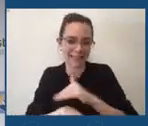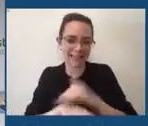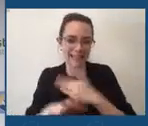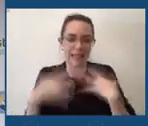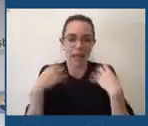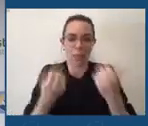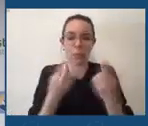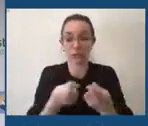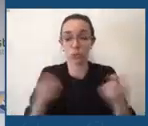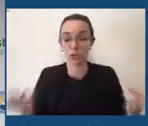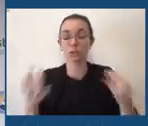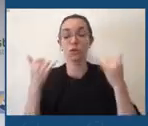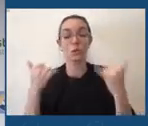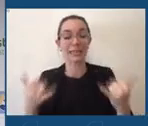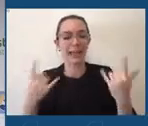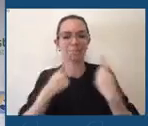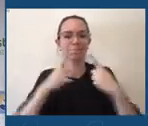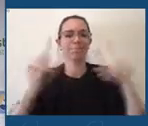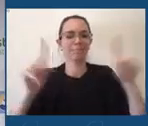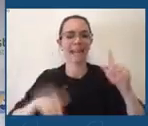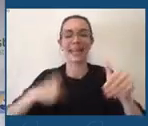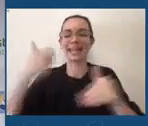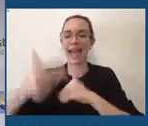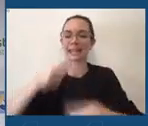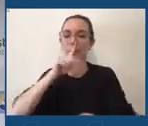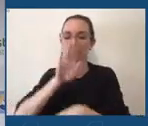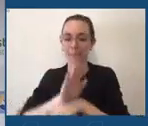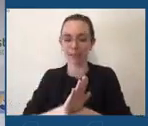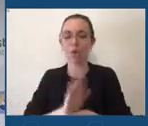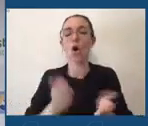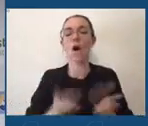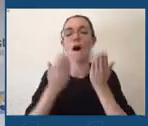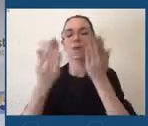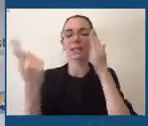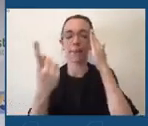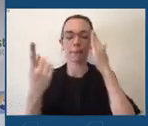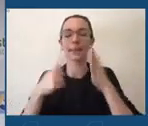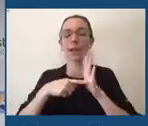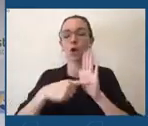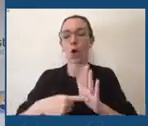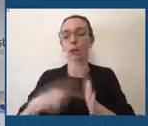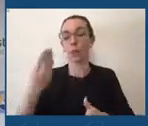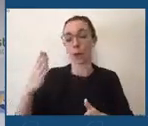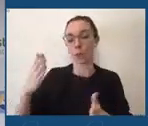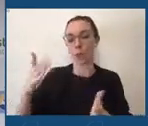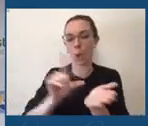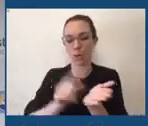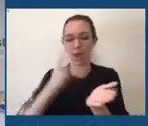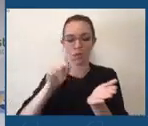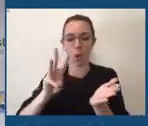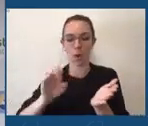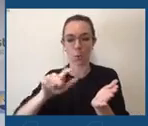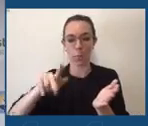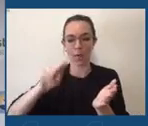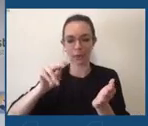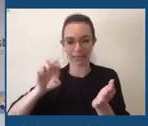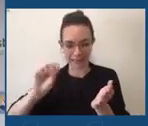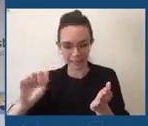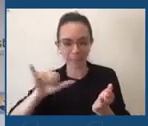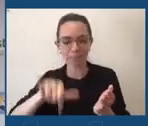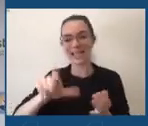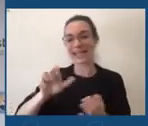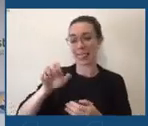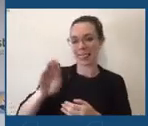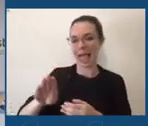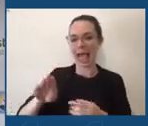to announce our next commitment, which is offering something we call the Blueprint for Wellness. It is a laboratory panel that